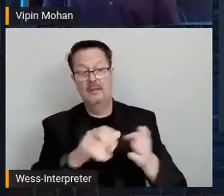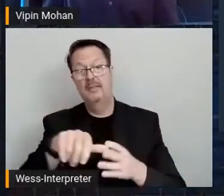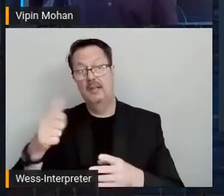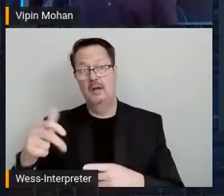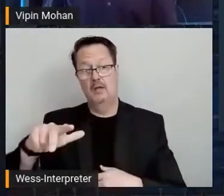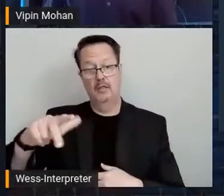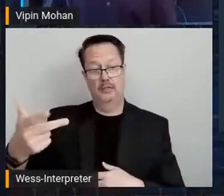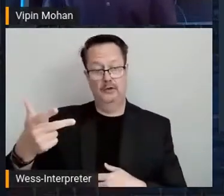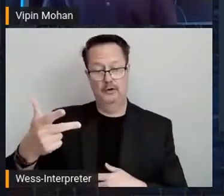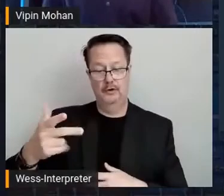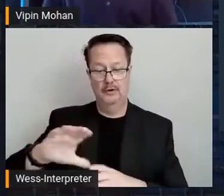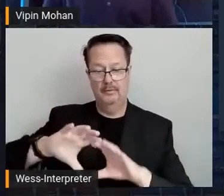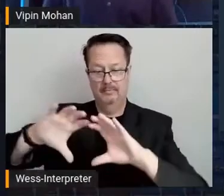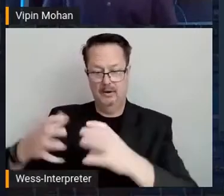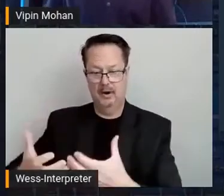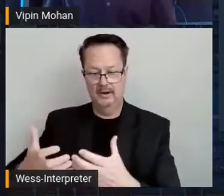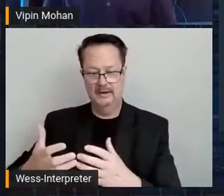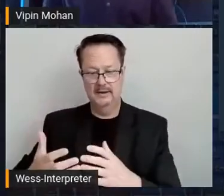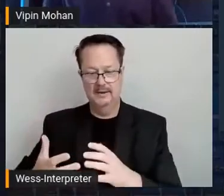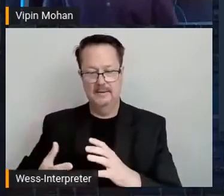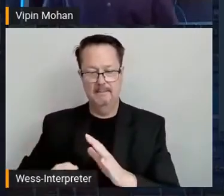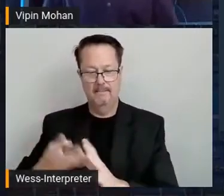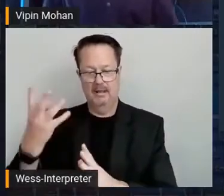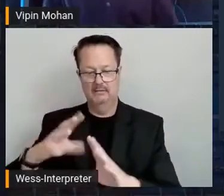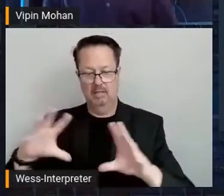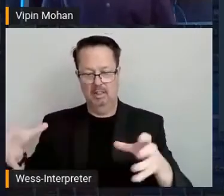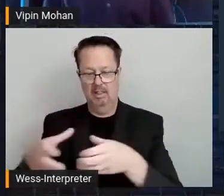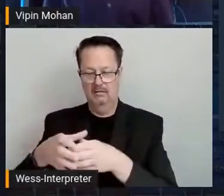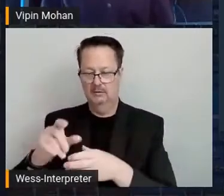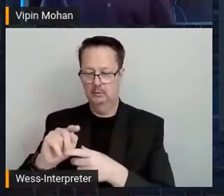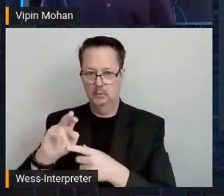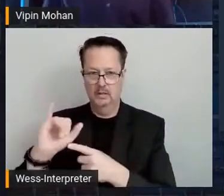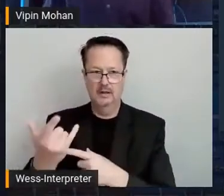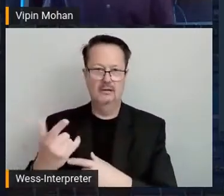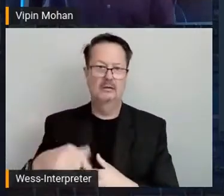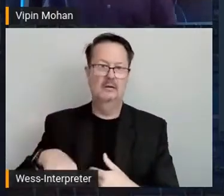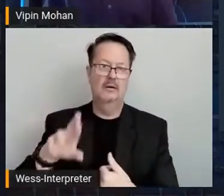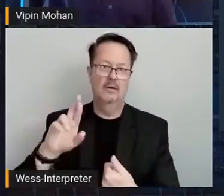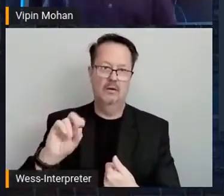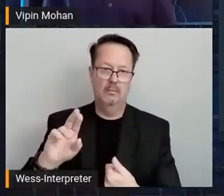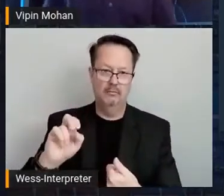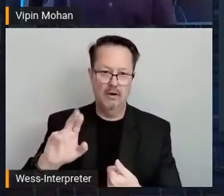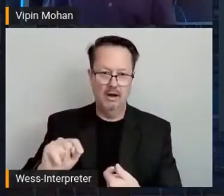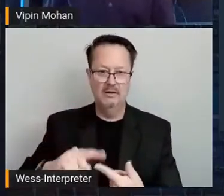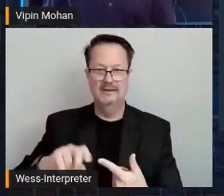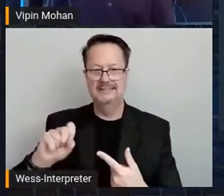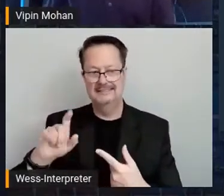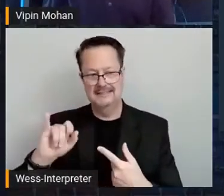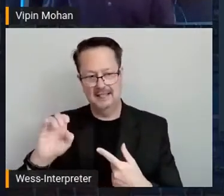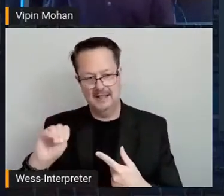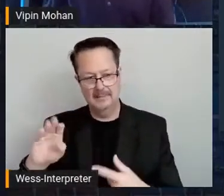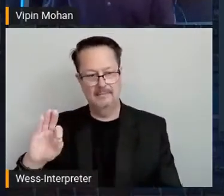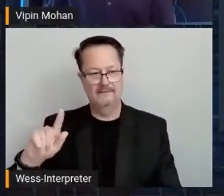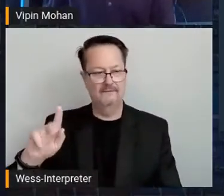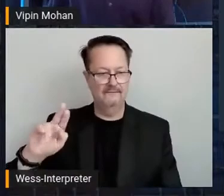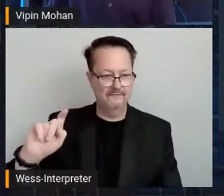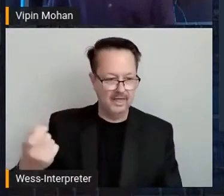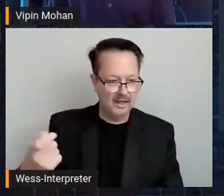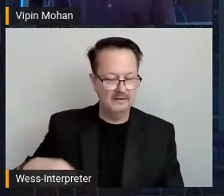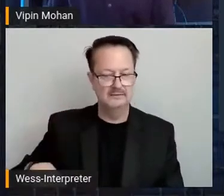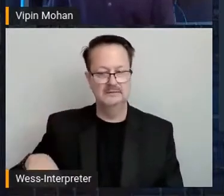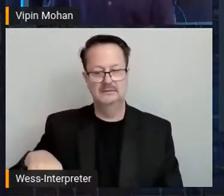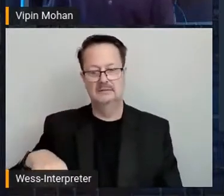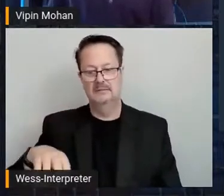bundled tooling, things like Bottle Rocket or Ubuntu, Cilium, or Flux. You can, if you require any support for those